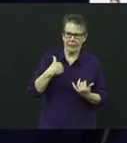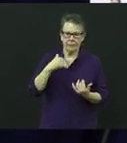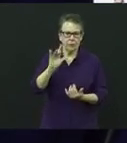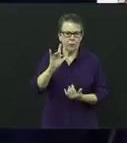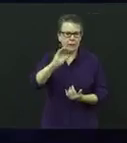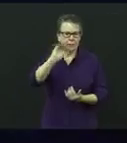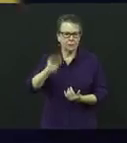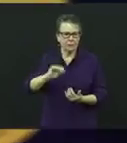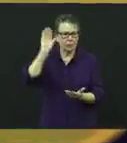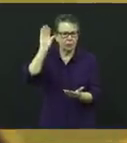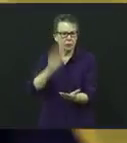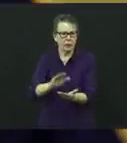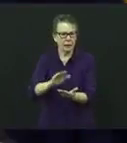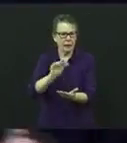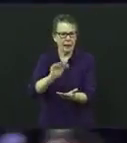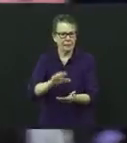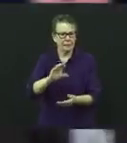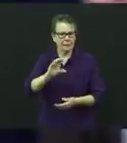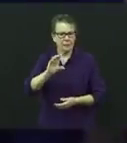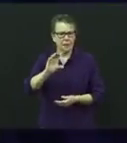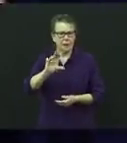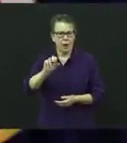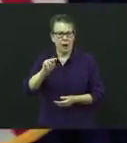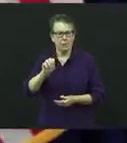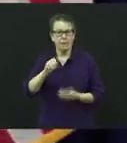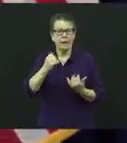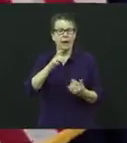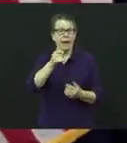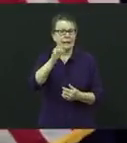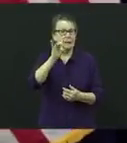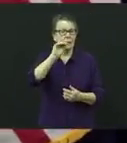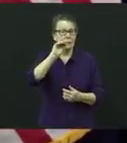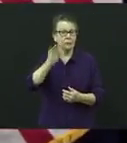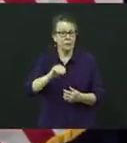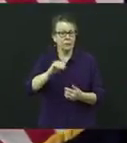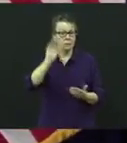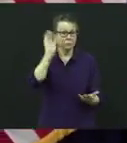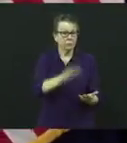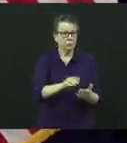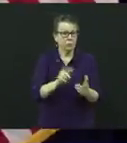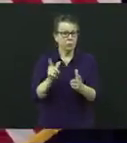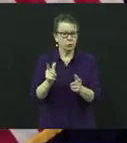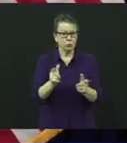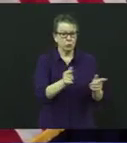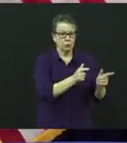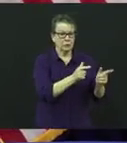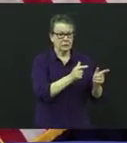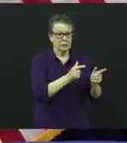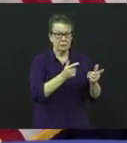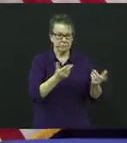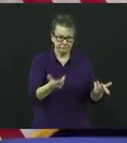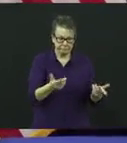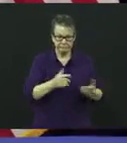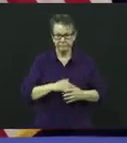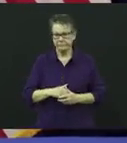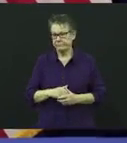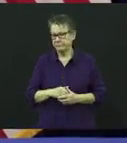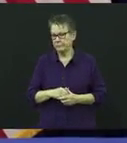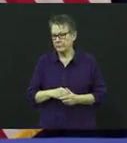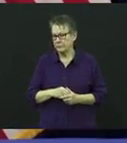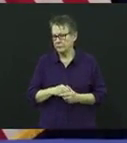All right, my usual. It stays that way. Brent. All right, so list. I didn't see you, Brian. I apologize. We'll come back to you. List of questions. One, I know there was talk about